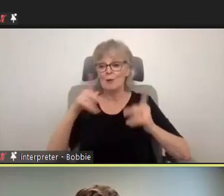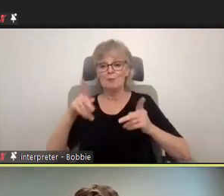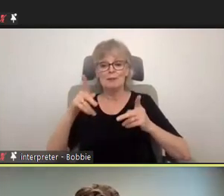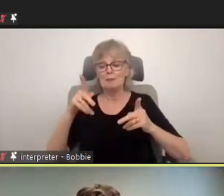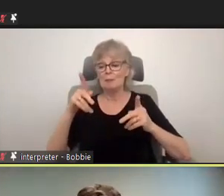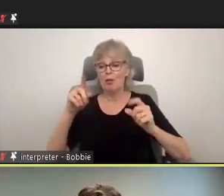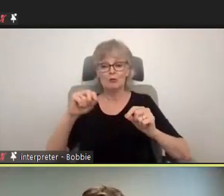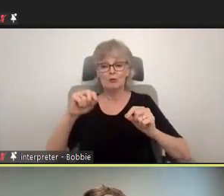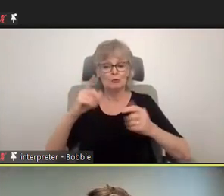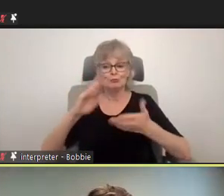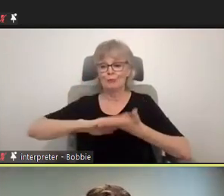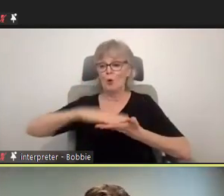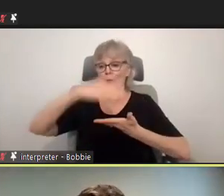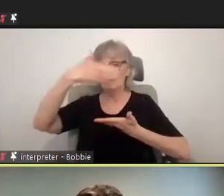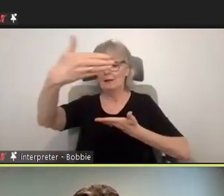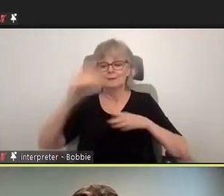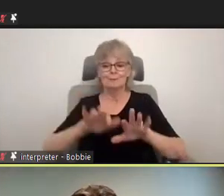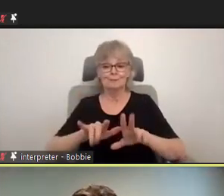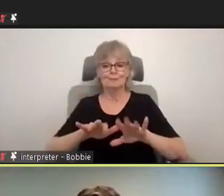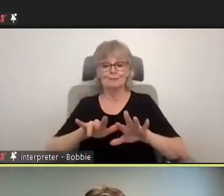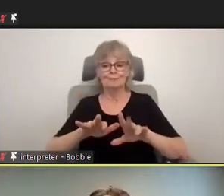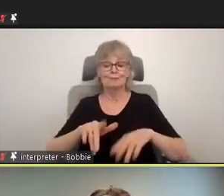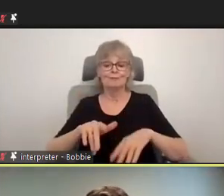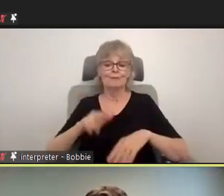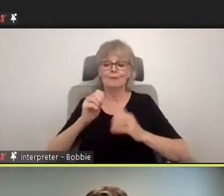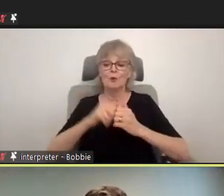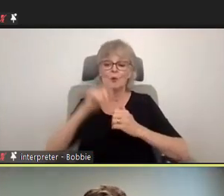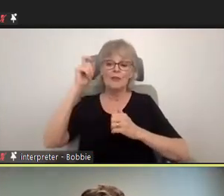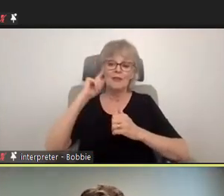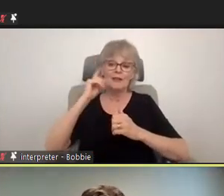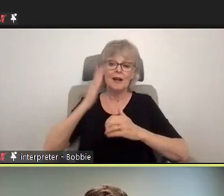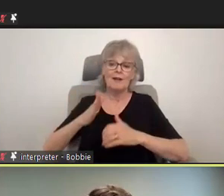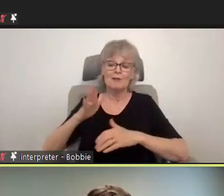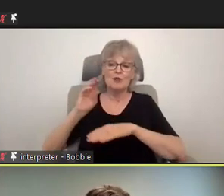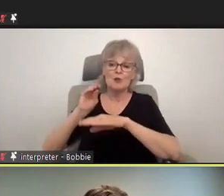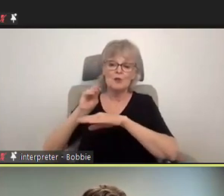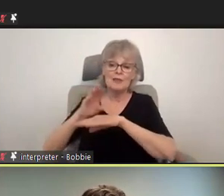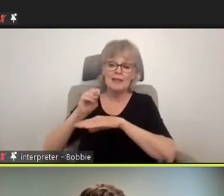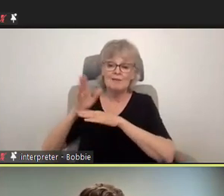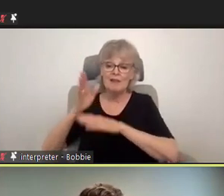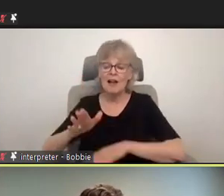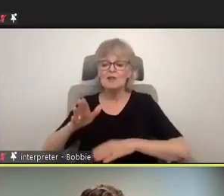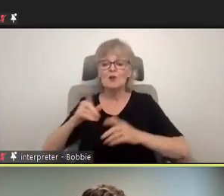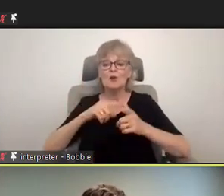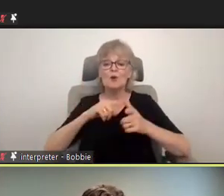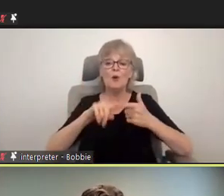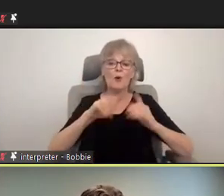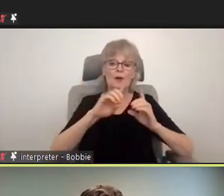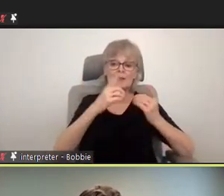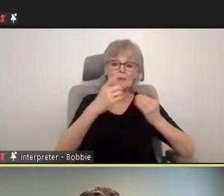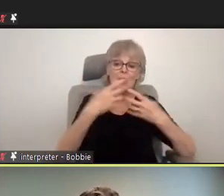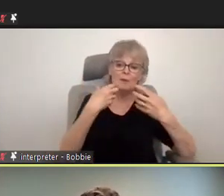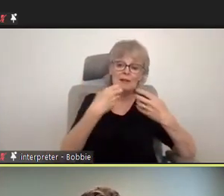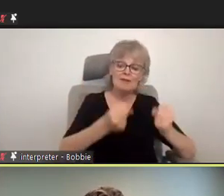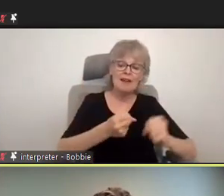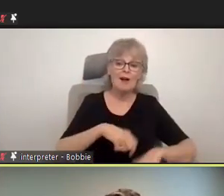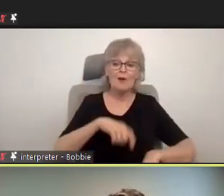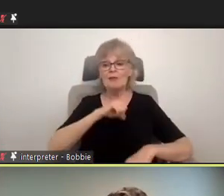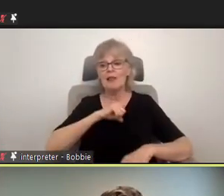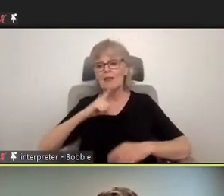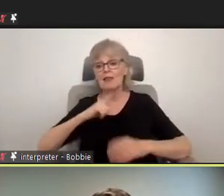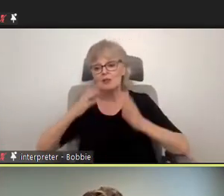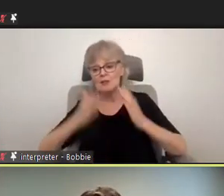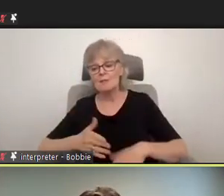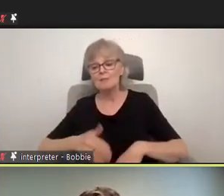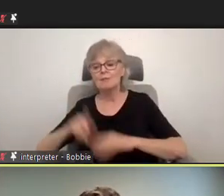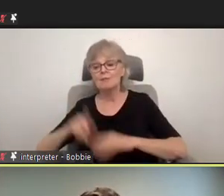tablet and get on the call with a governor's advisor or get on the call with the Department of Health or a legislator. I've seen that policymakers are spending